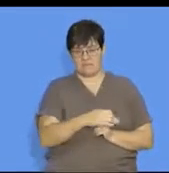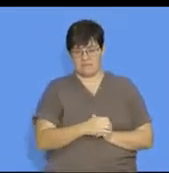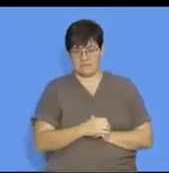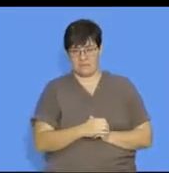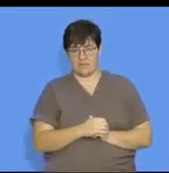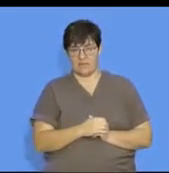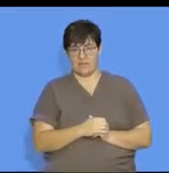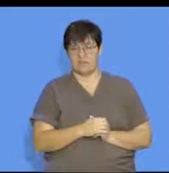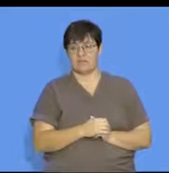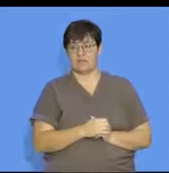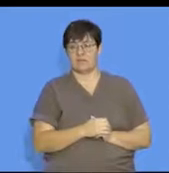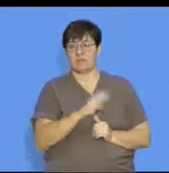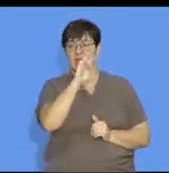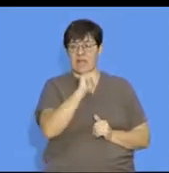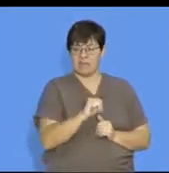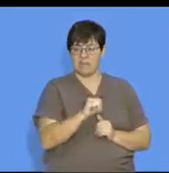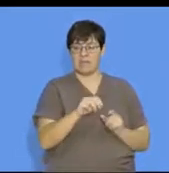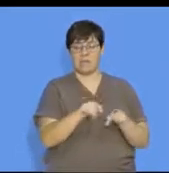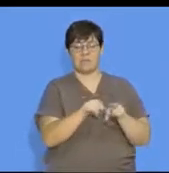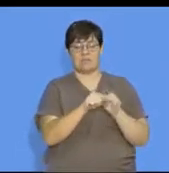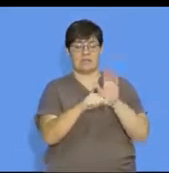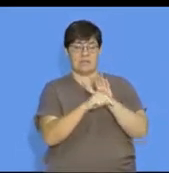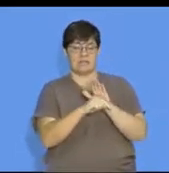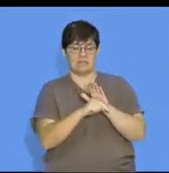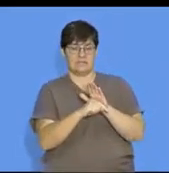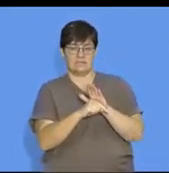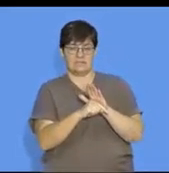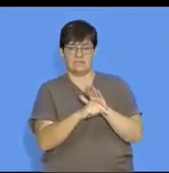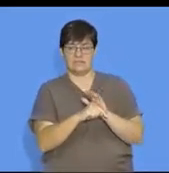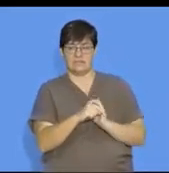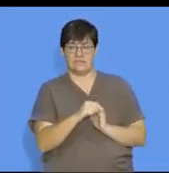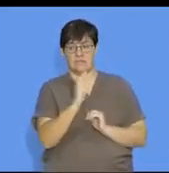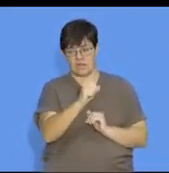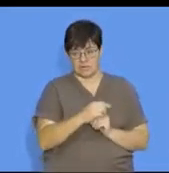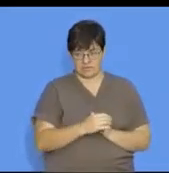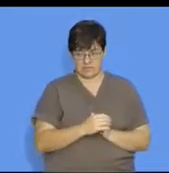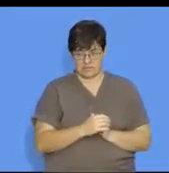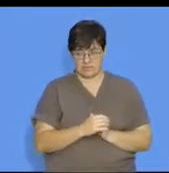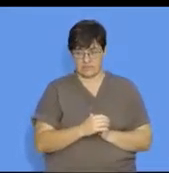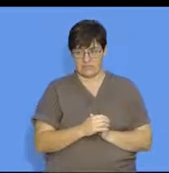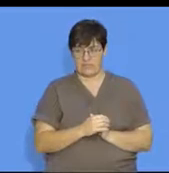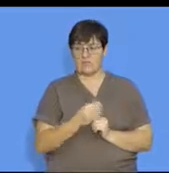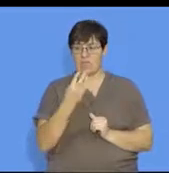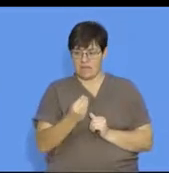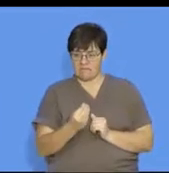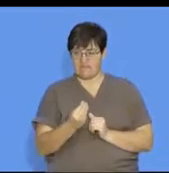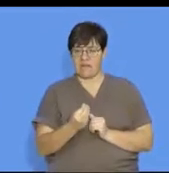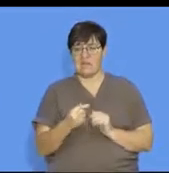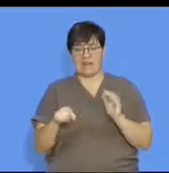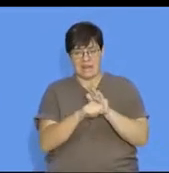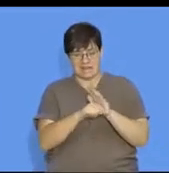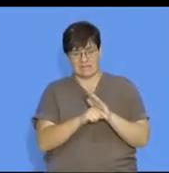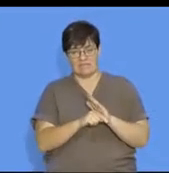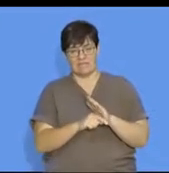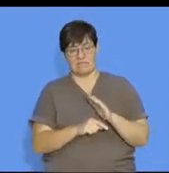the gradient is M is equals to -1. It means this linear graph actually has a negative